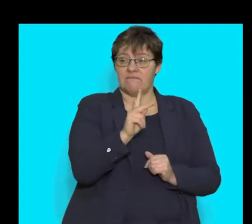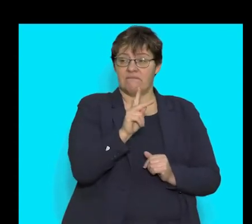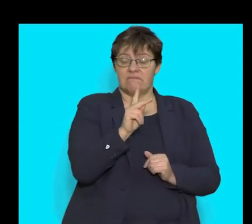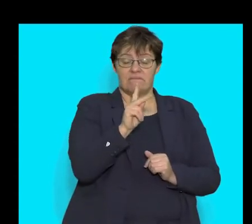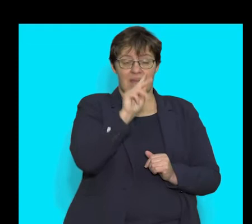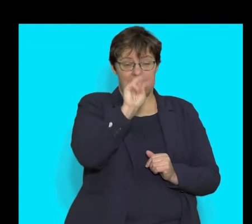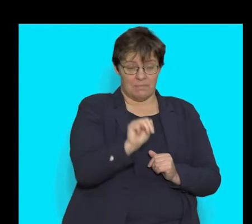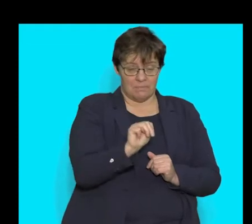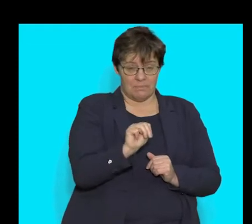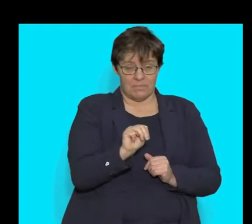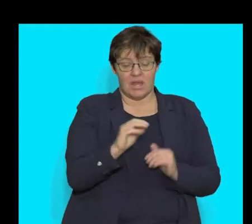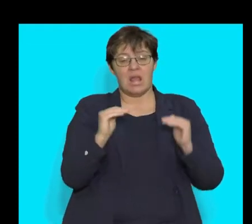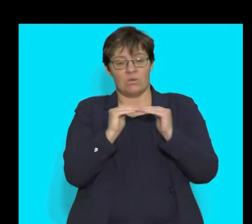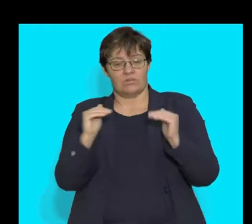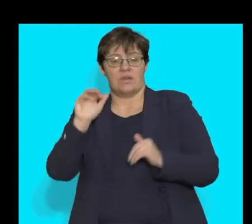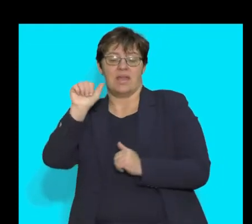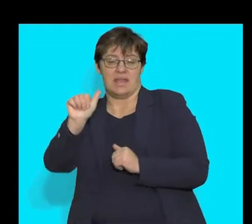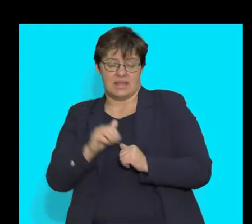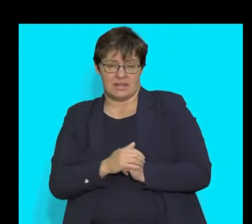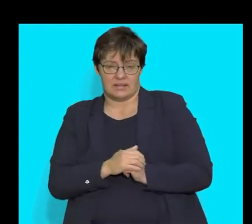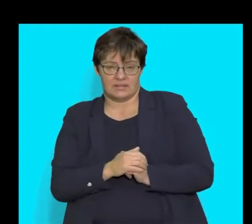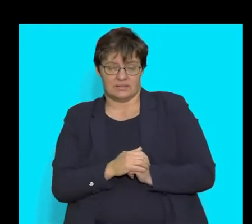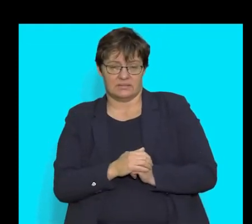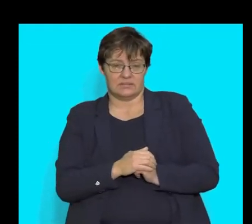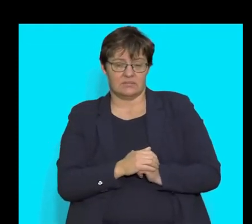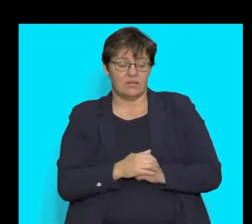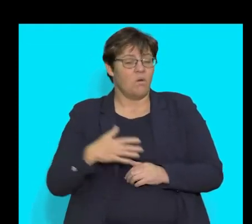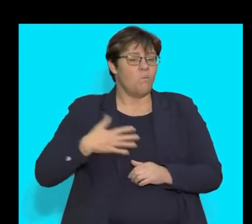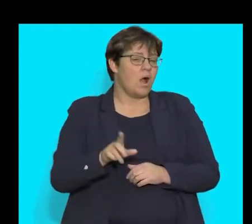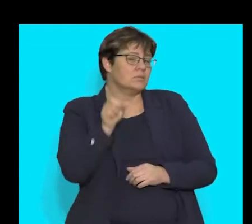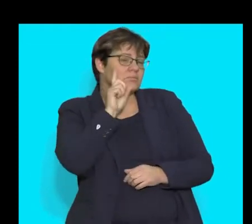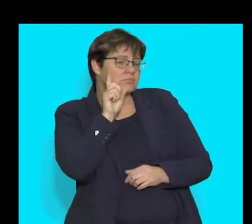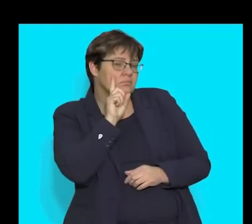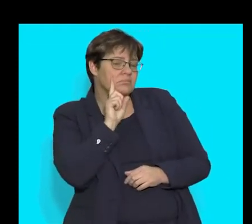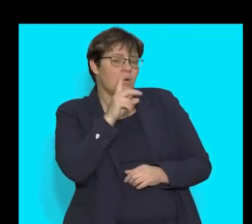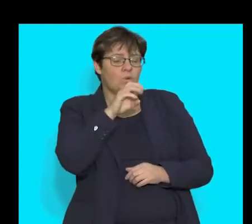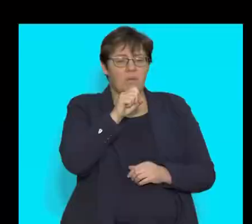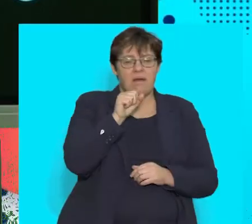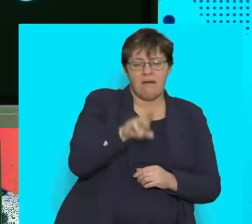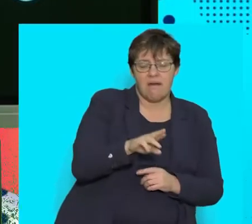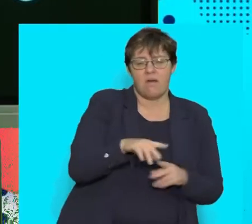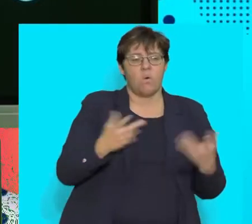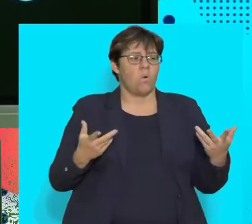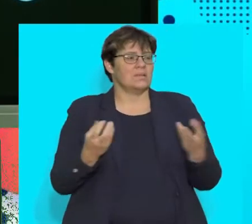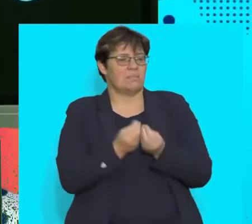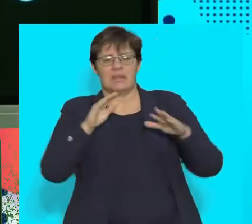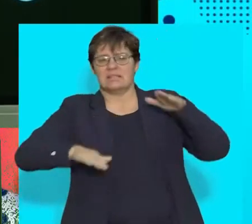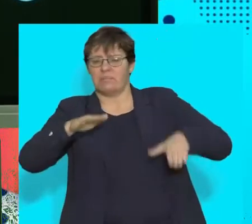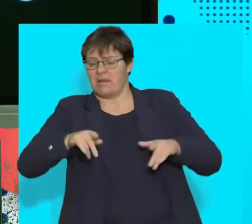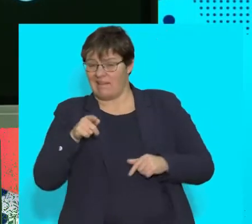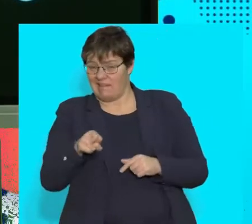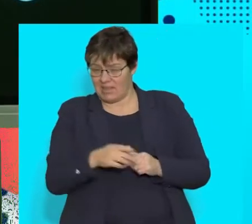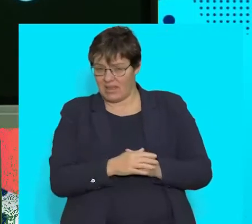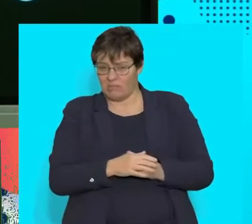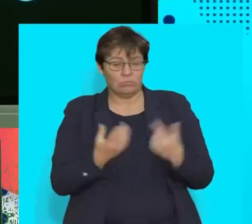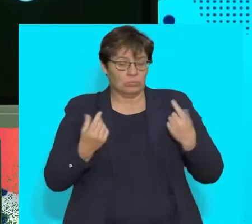is equivalent to the a. So if we want to check, is it a parabola or is it maybe something similar to a